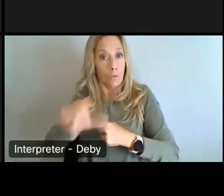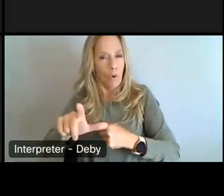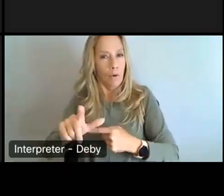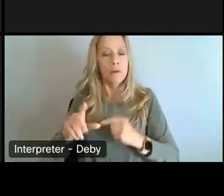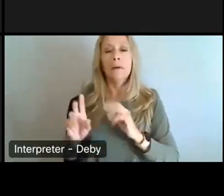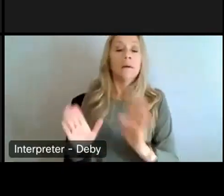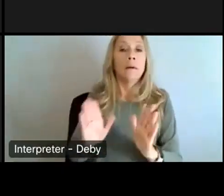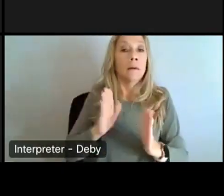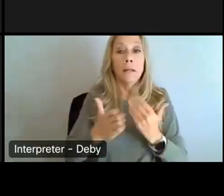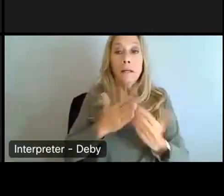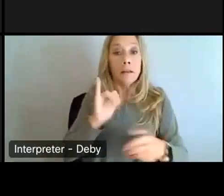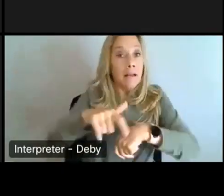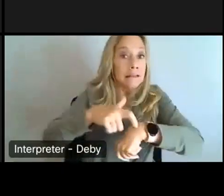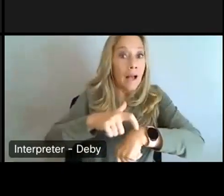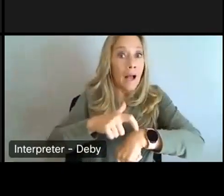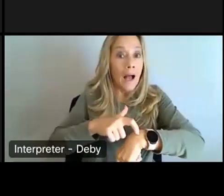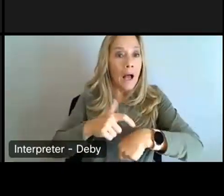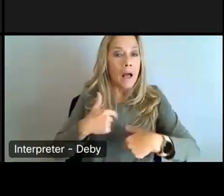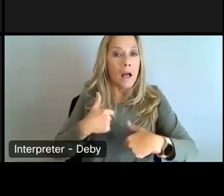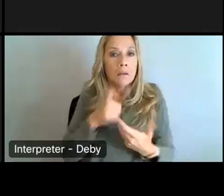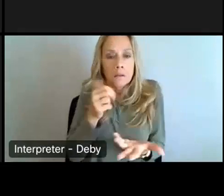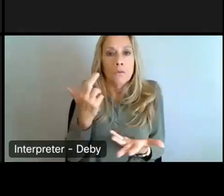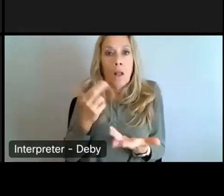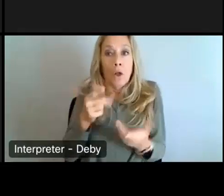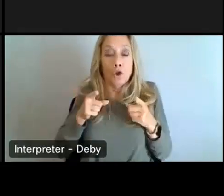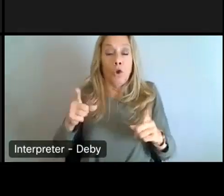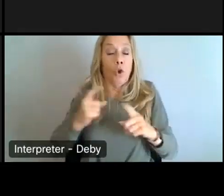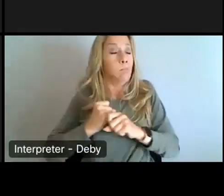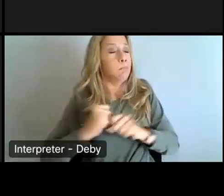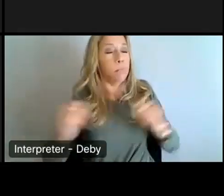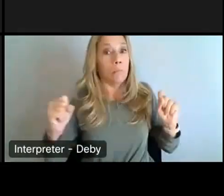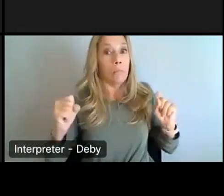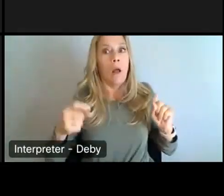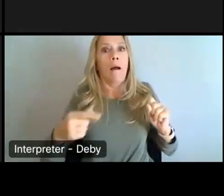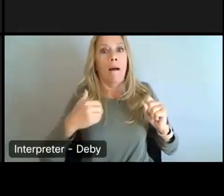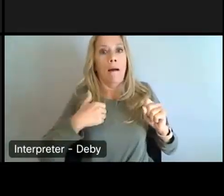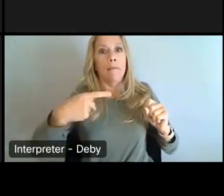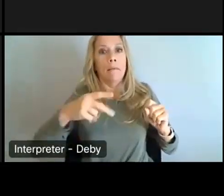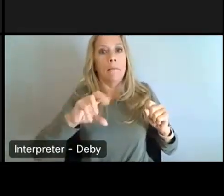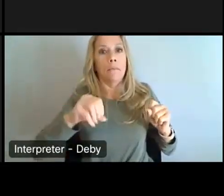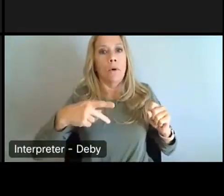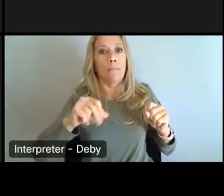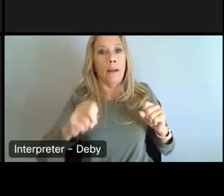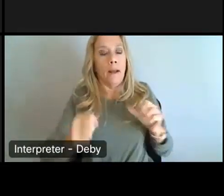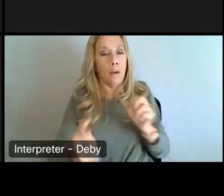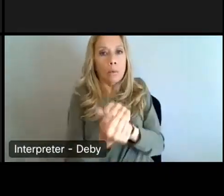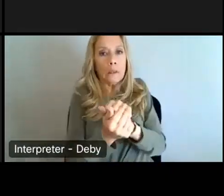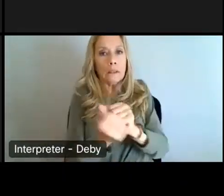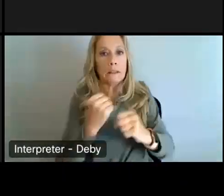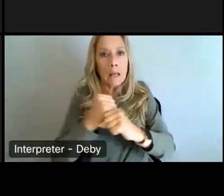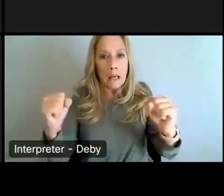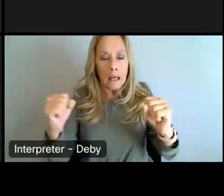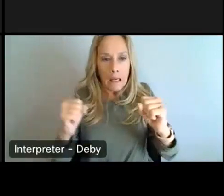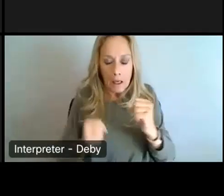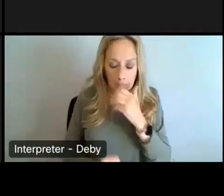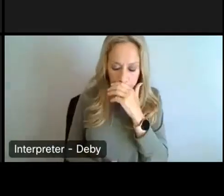into consideration was in the explosion was propane. And so, excuse me,